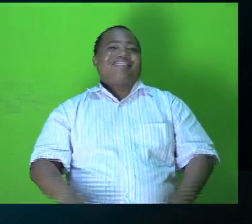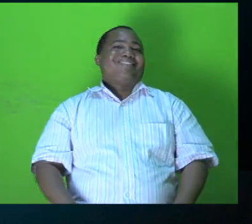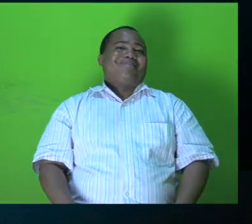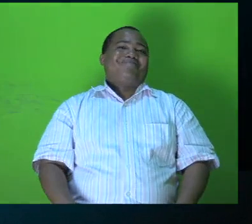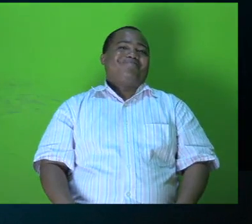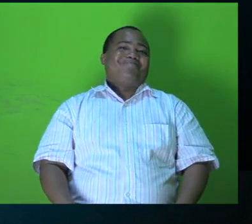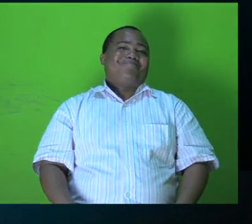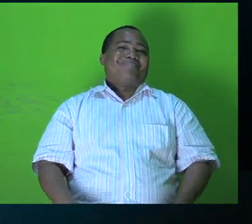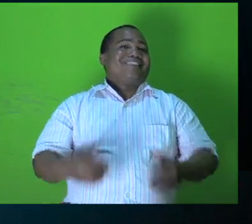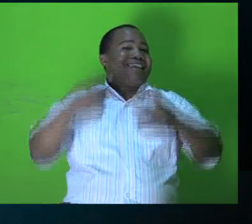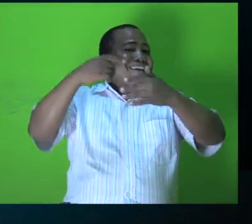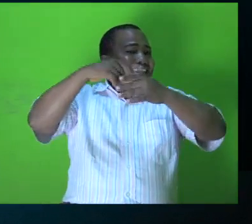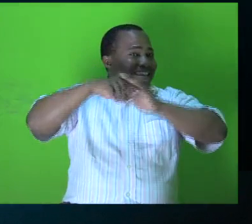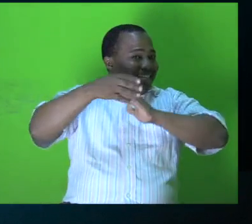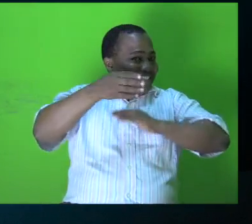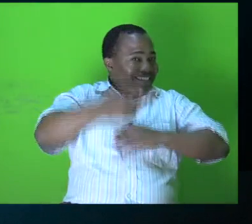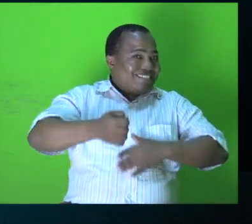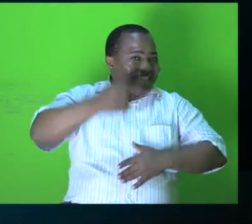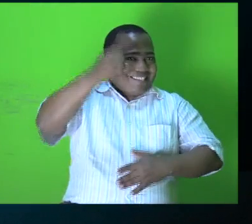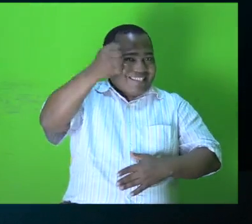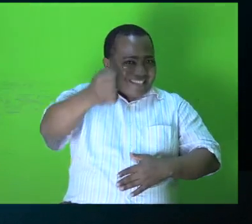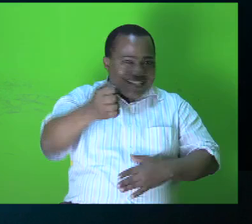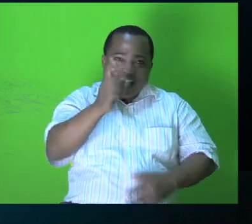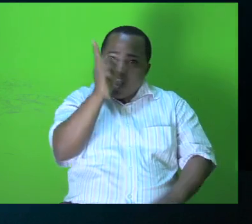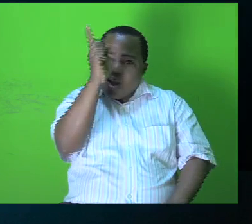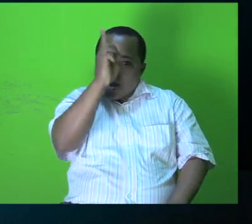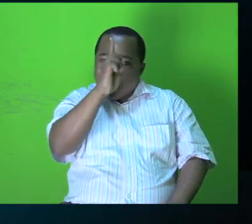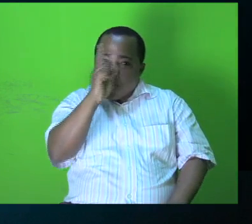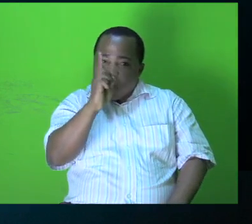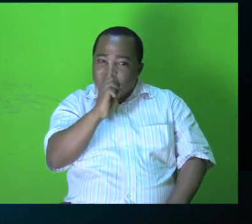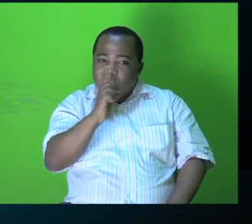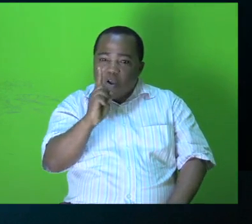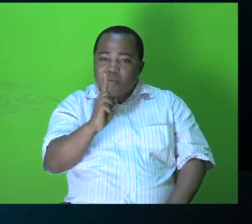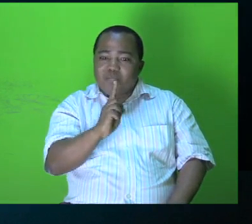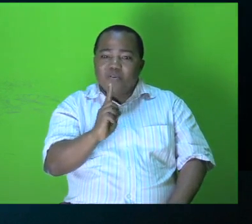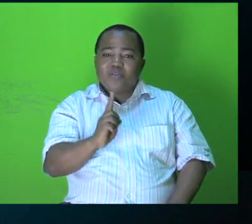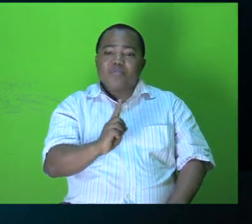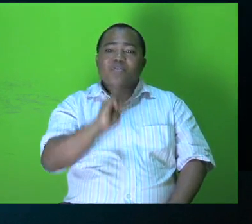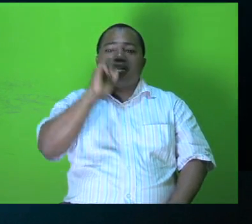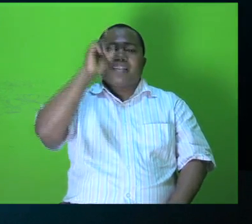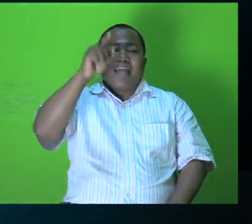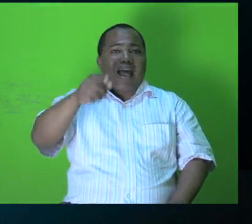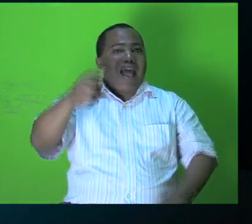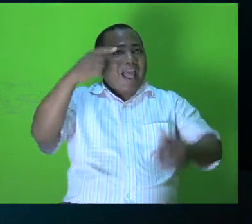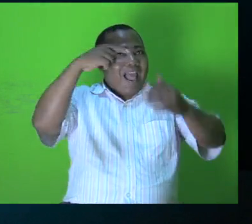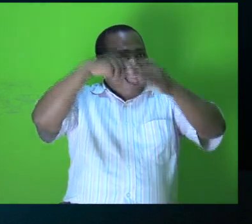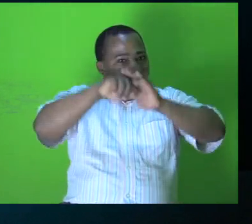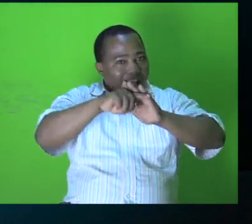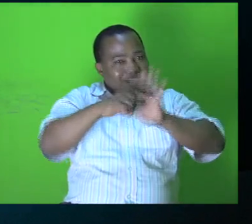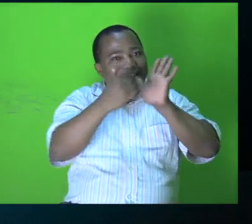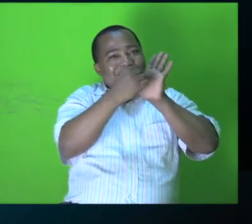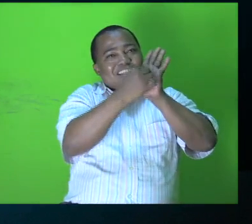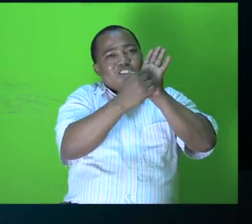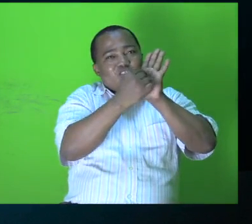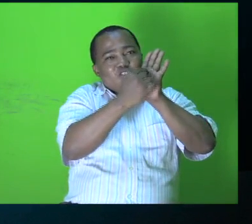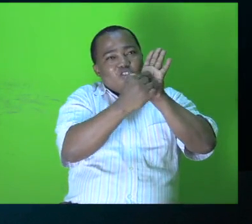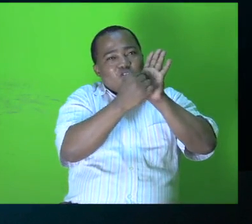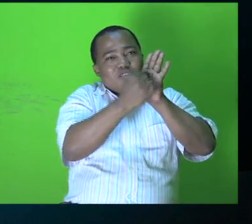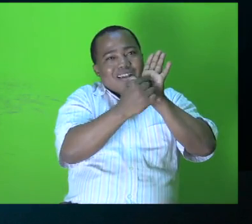In these stages, chromosomes are housed in the nuclear membrane.